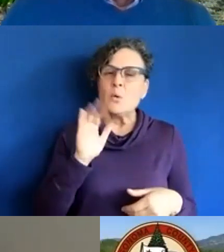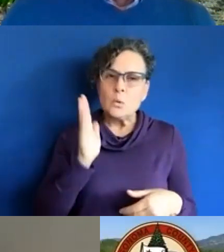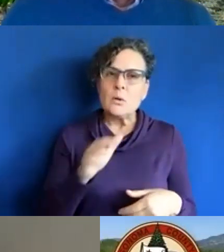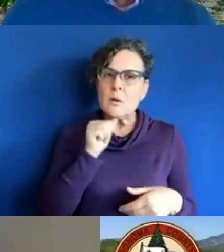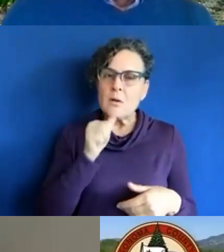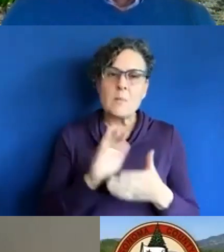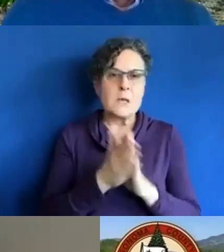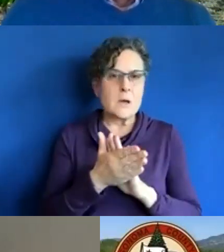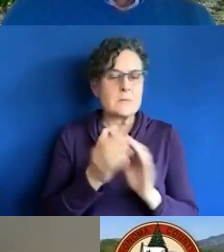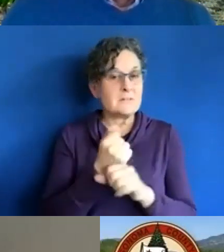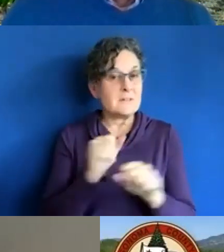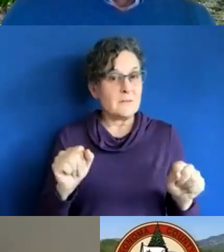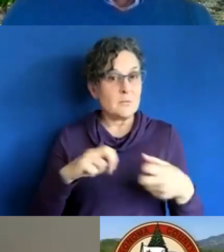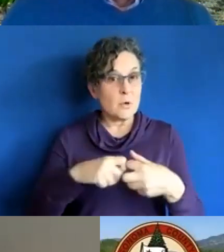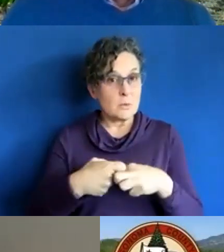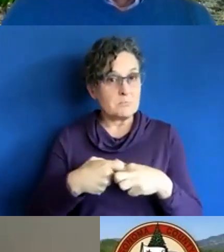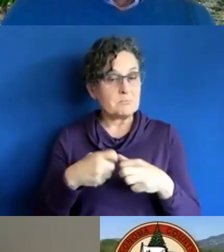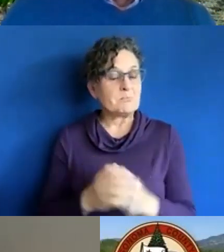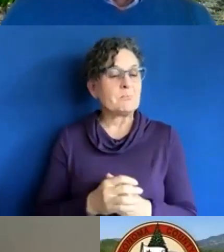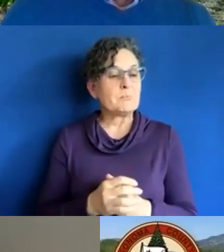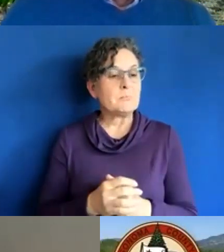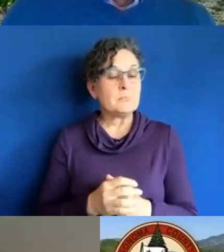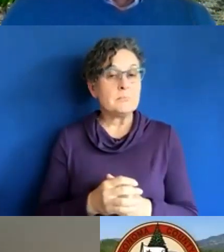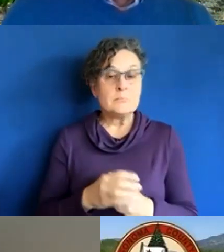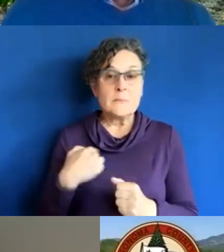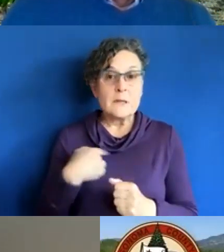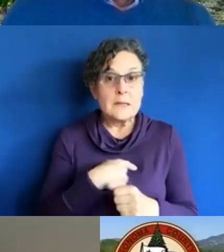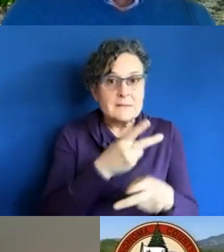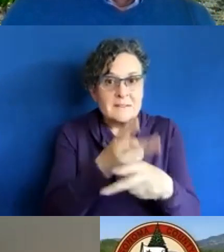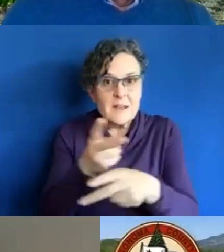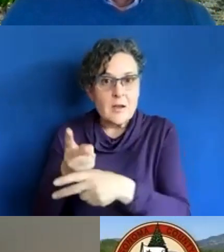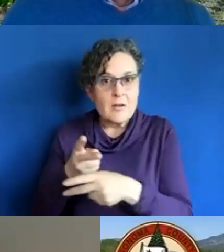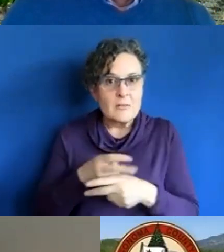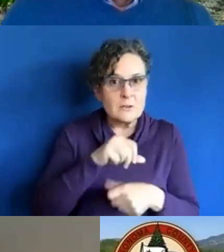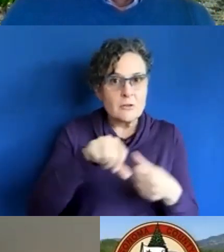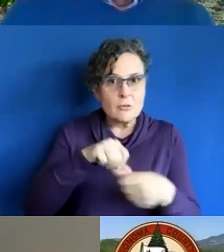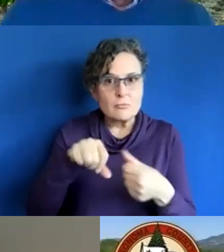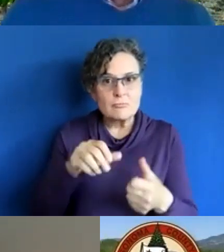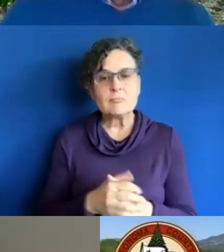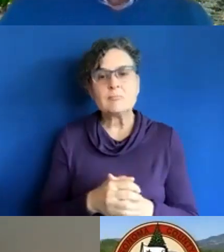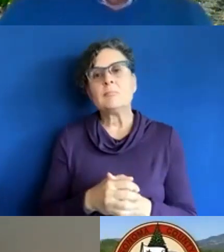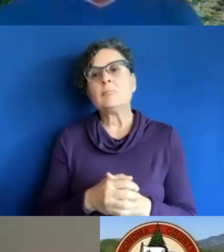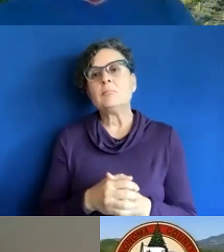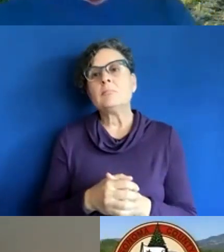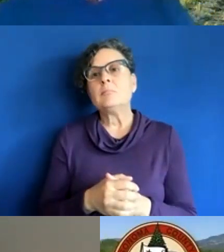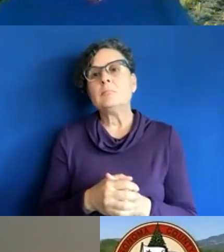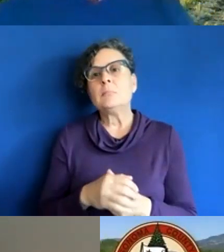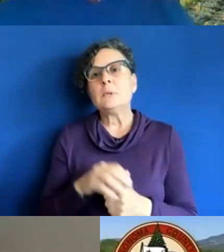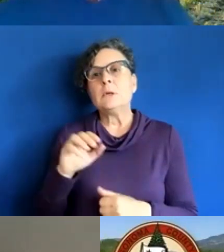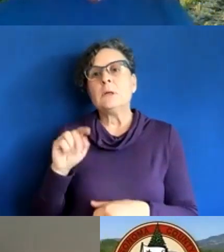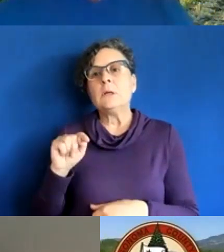And let's all keep an eye out for ourselves and for each other in that manner. And if I might also